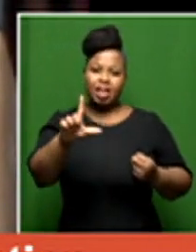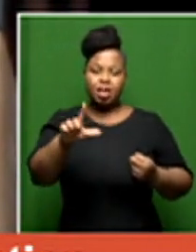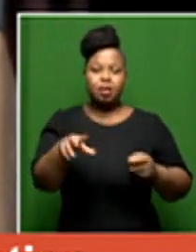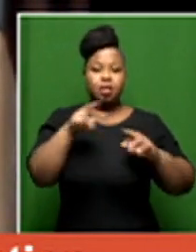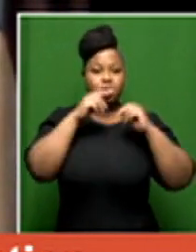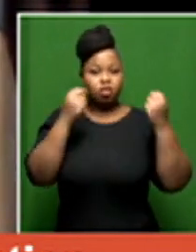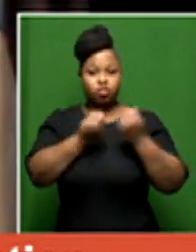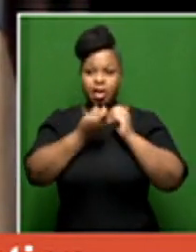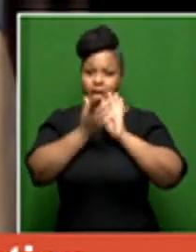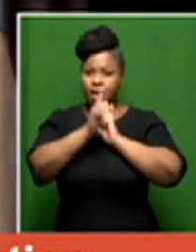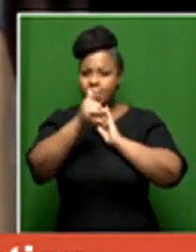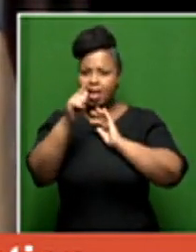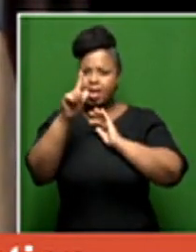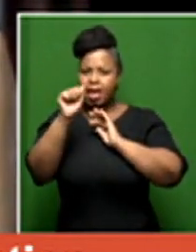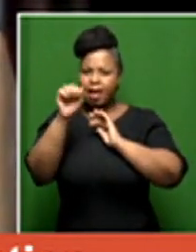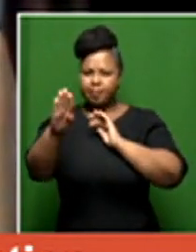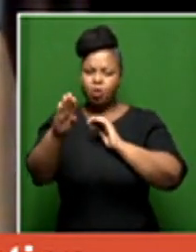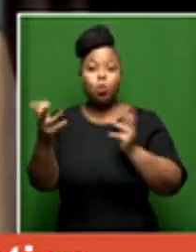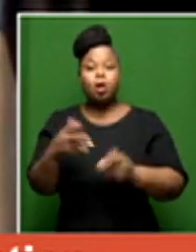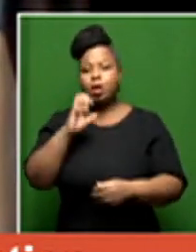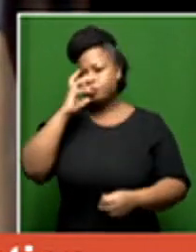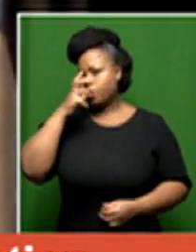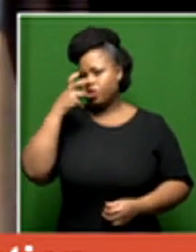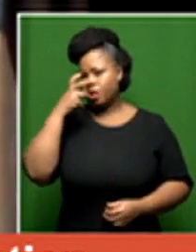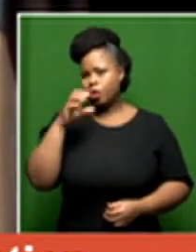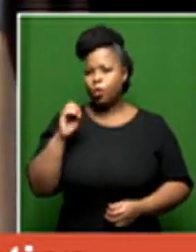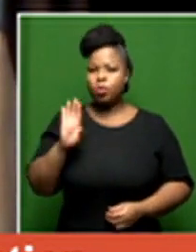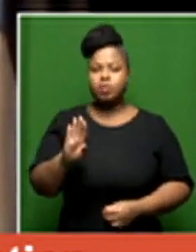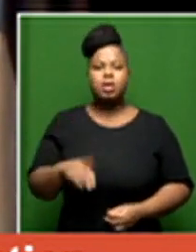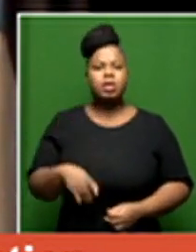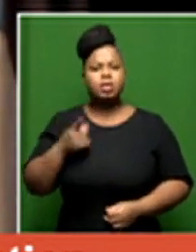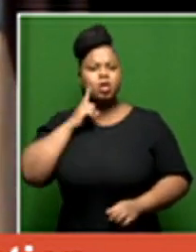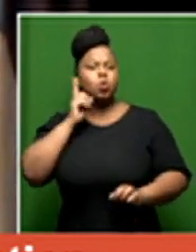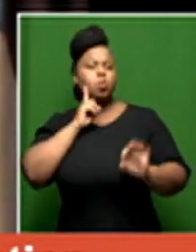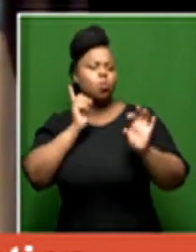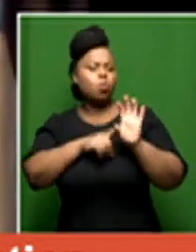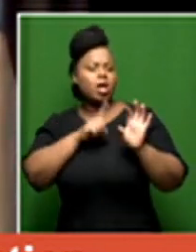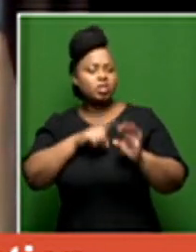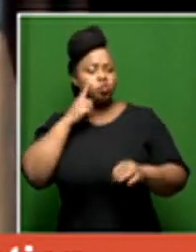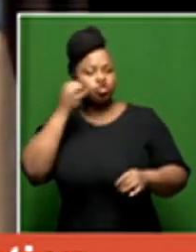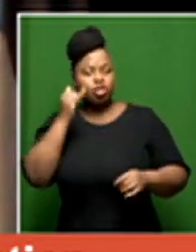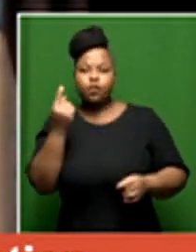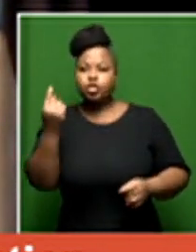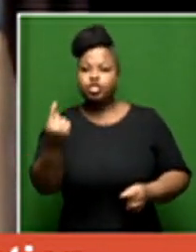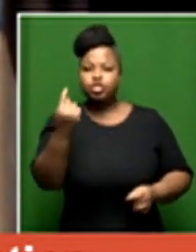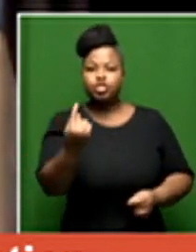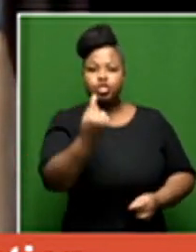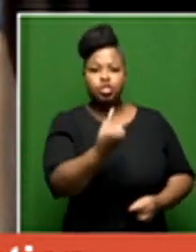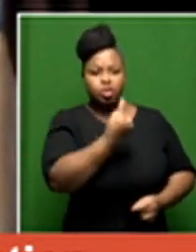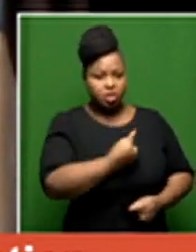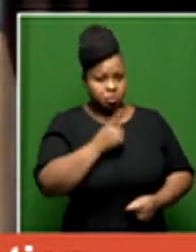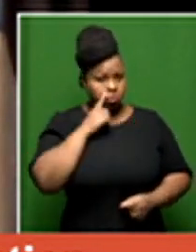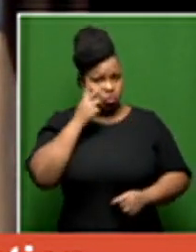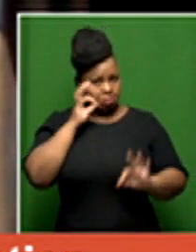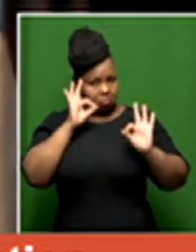Laboratory in Bloemfontein, where it will be tested. They will do quality tests for each batch to see that